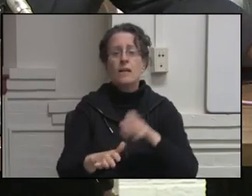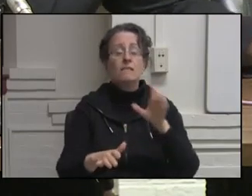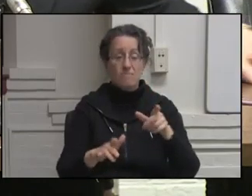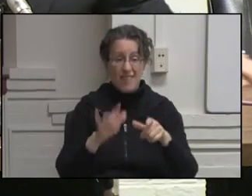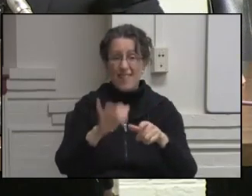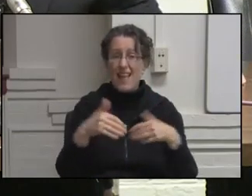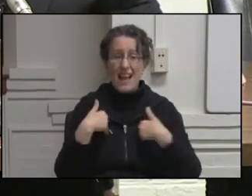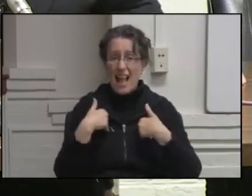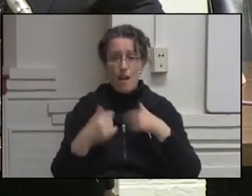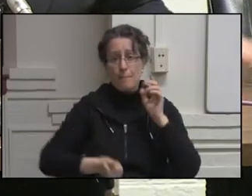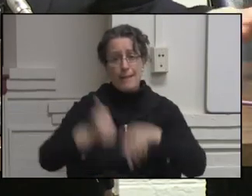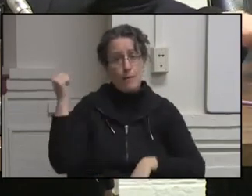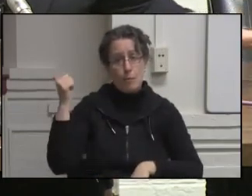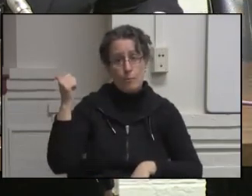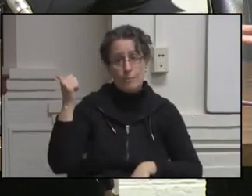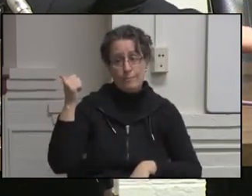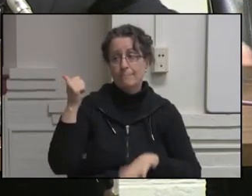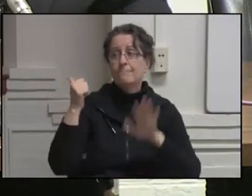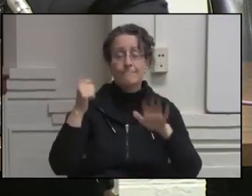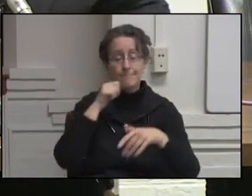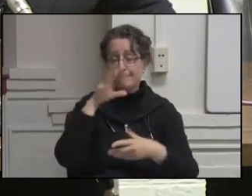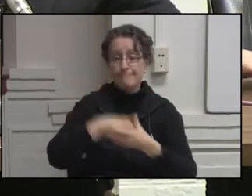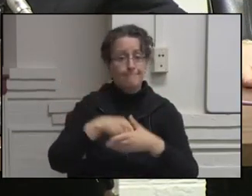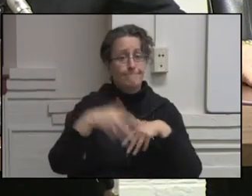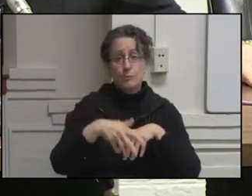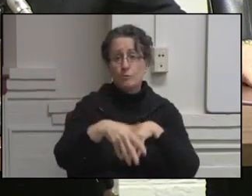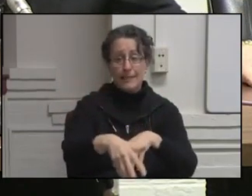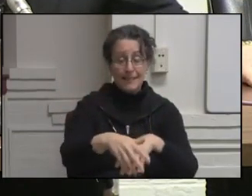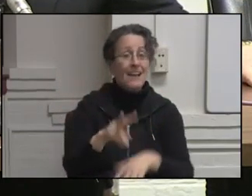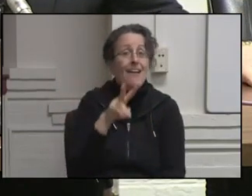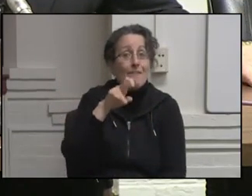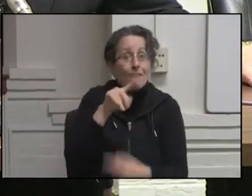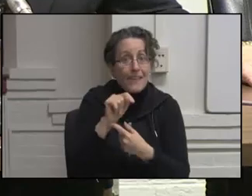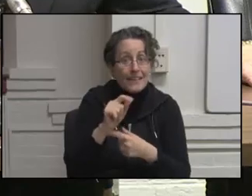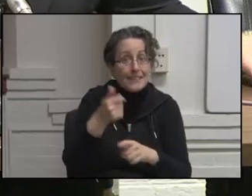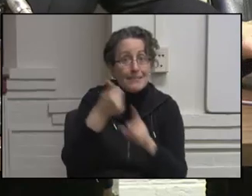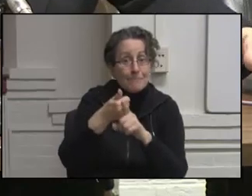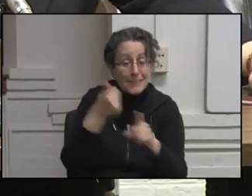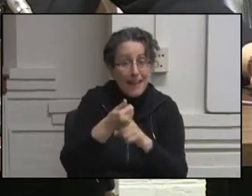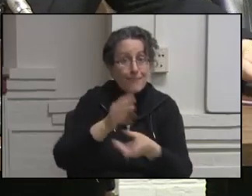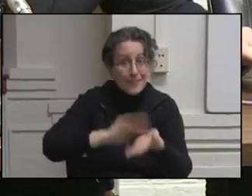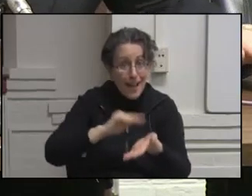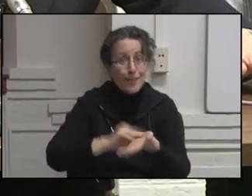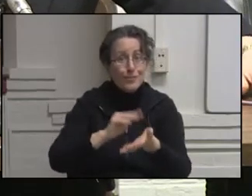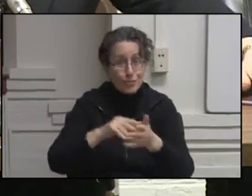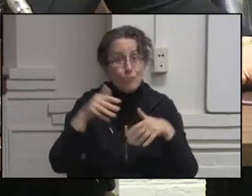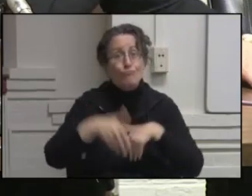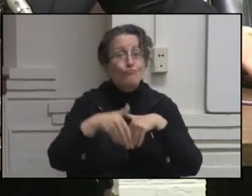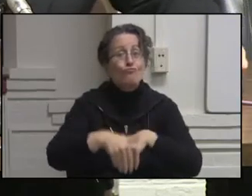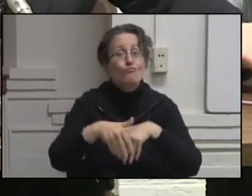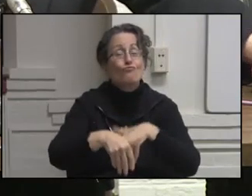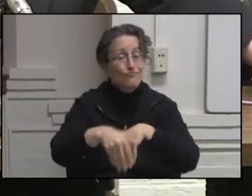So veterinarians are also marching in the parade. But